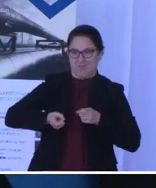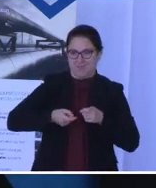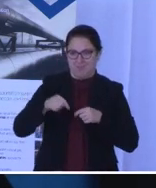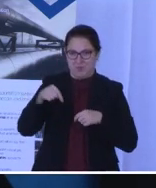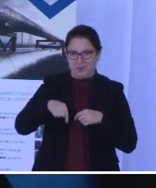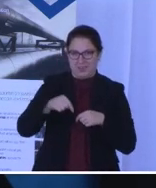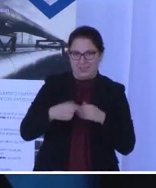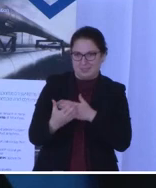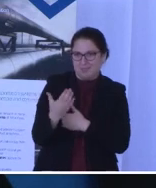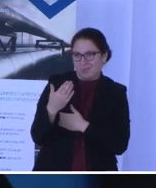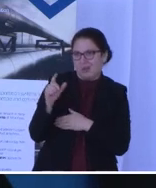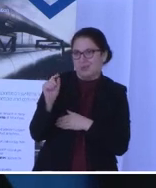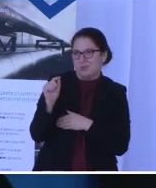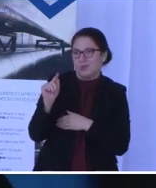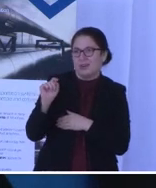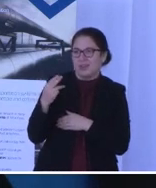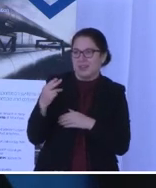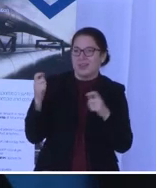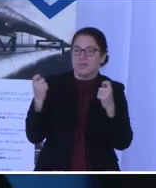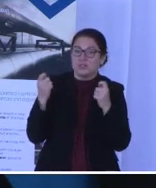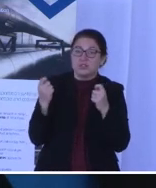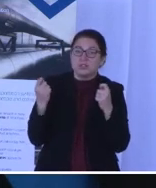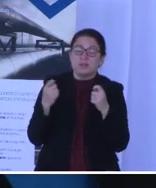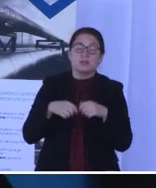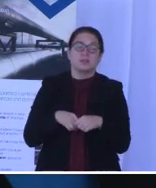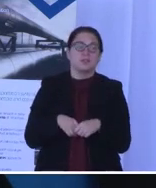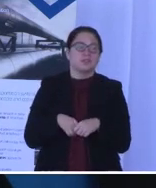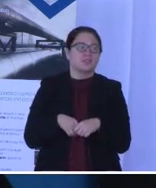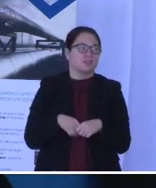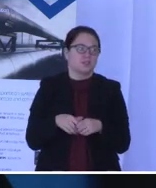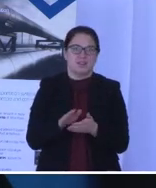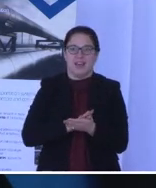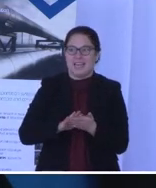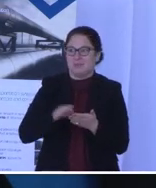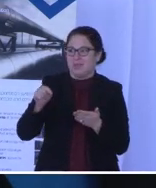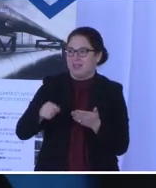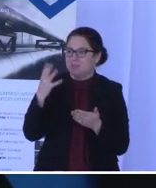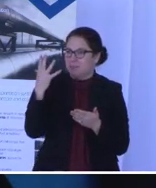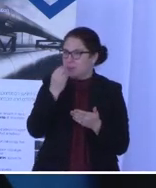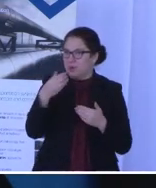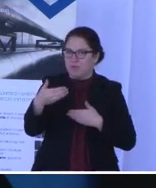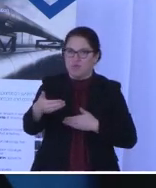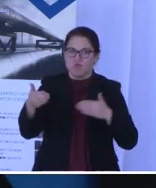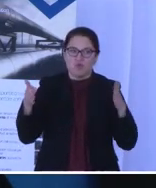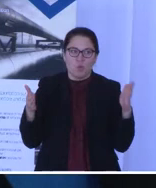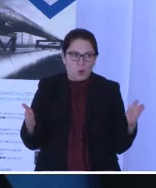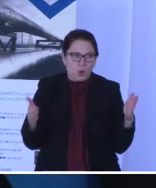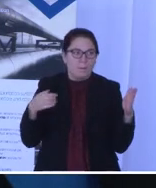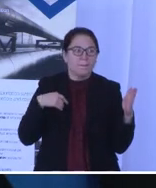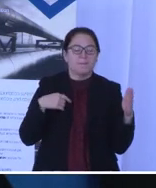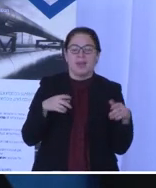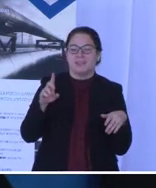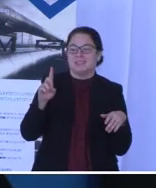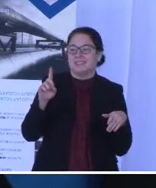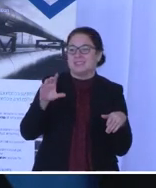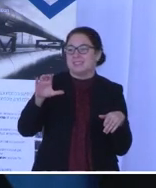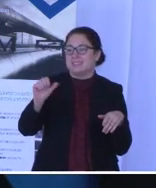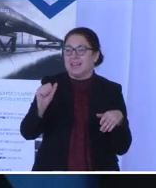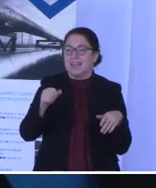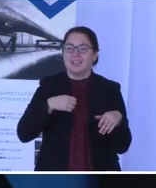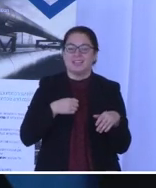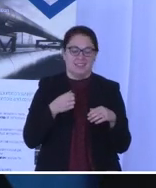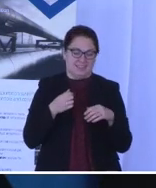anniversary celebration. It's great to be in this magnificent room at Ronald Reagan National Airport to celebrate our founding 20 years